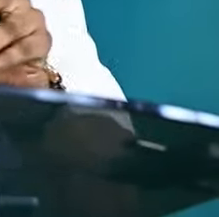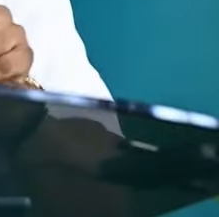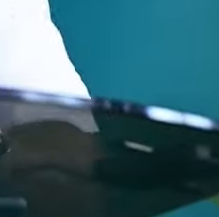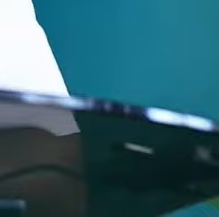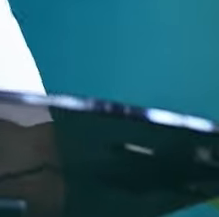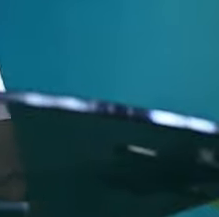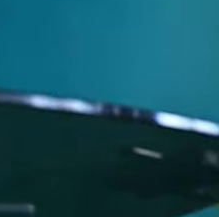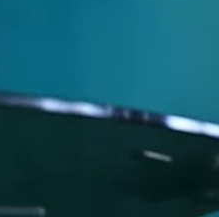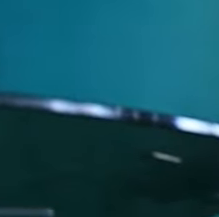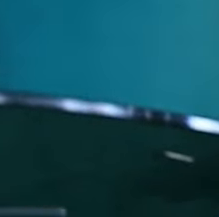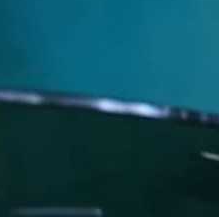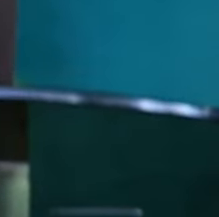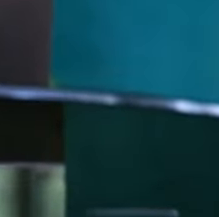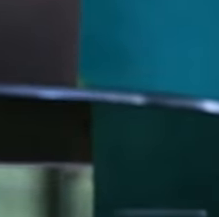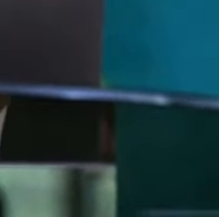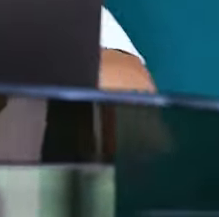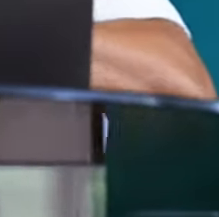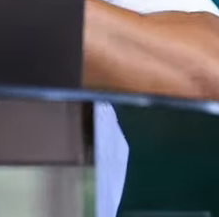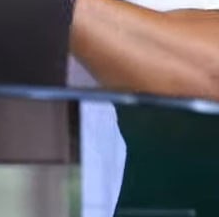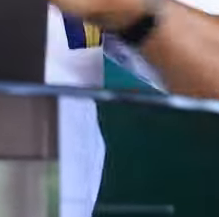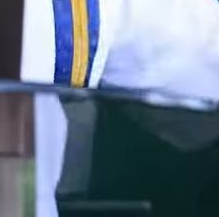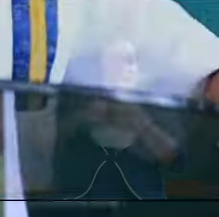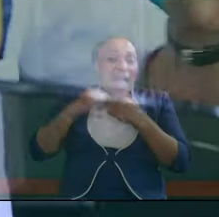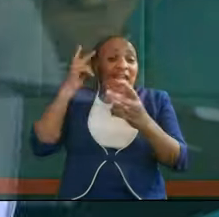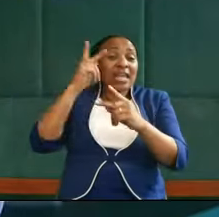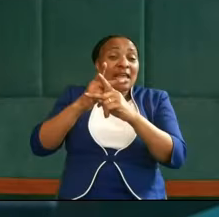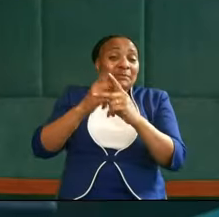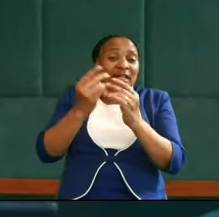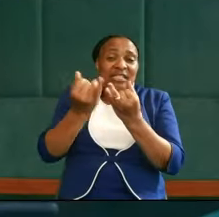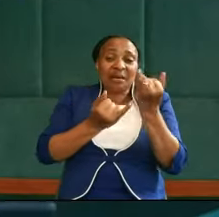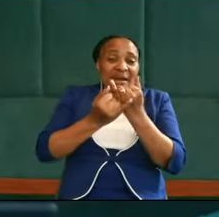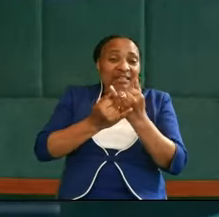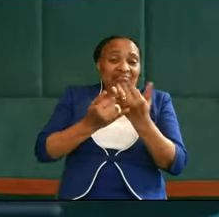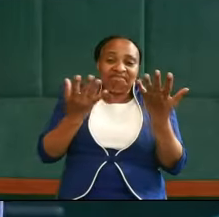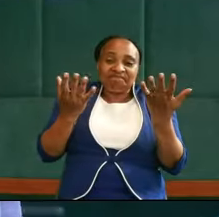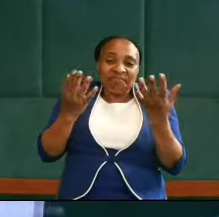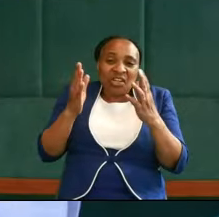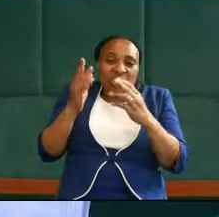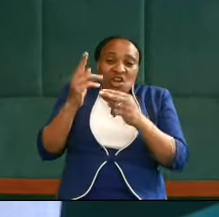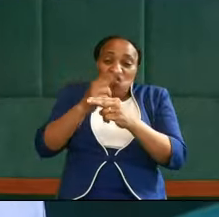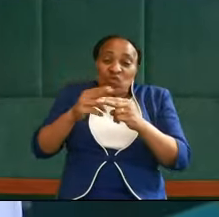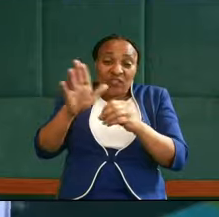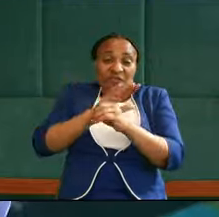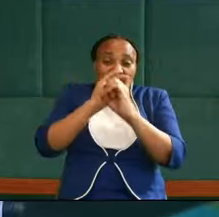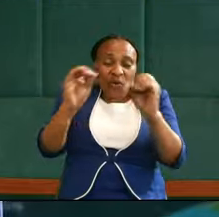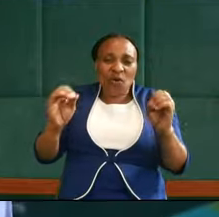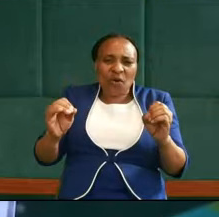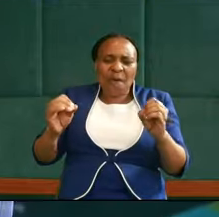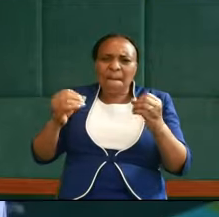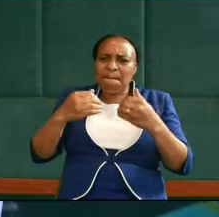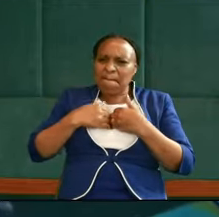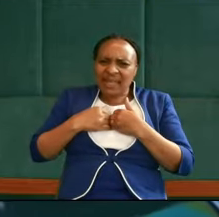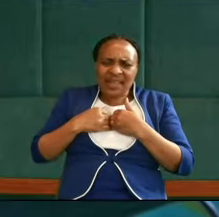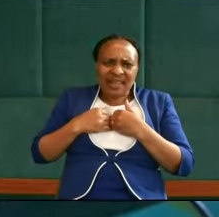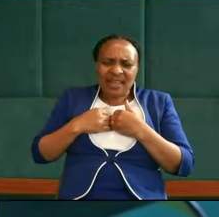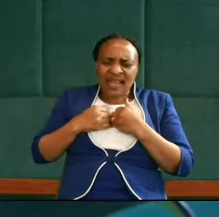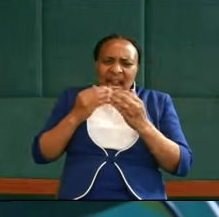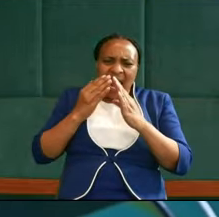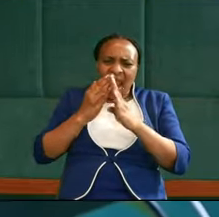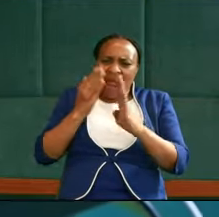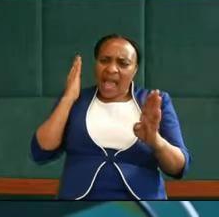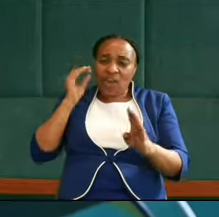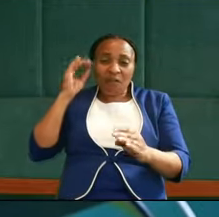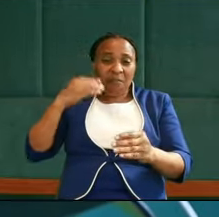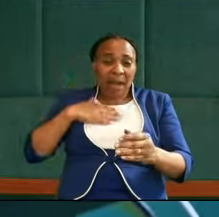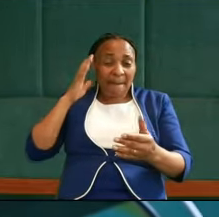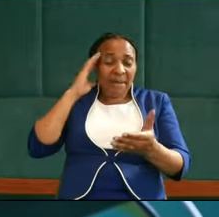care. I keep the Sabbath. They don't care. I don't eat everything in light of my belief. They